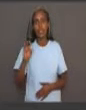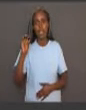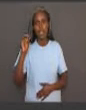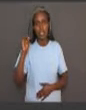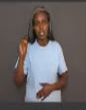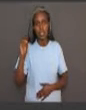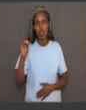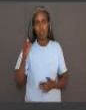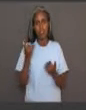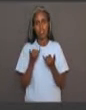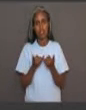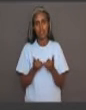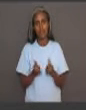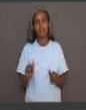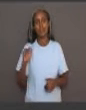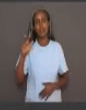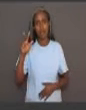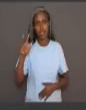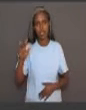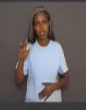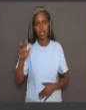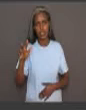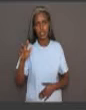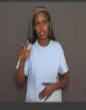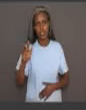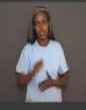0 is divisible by 3.